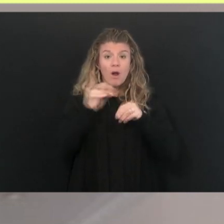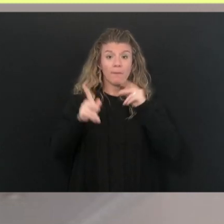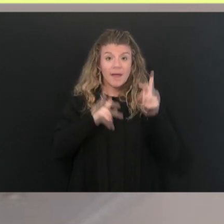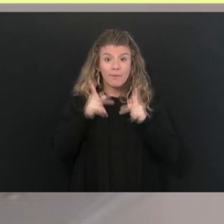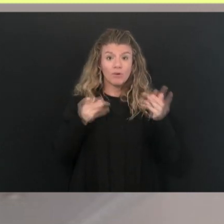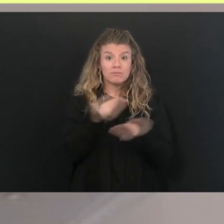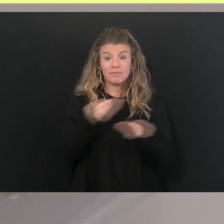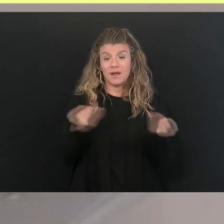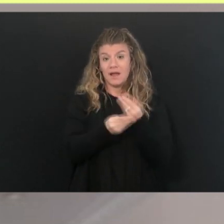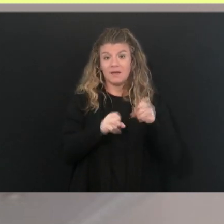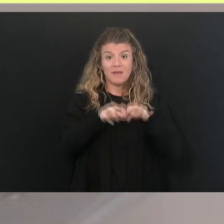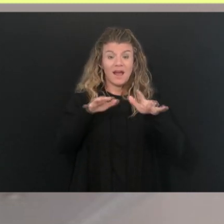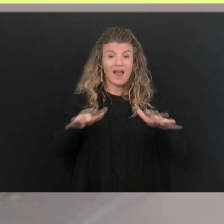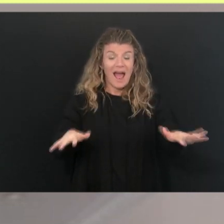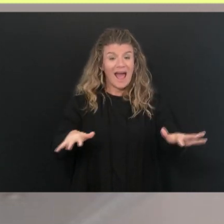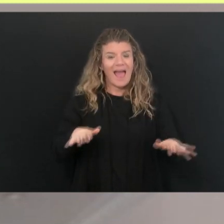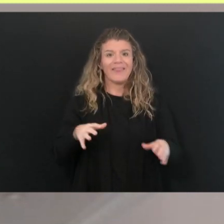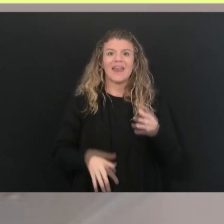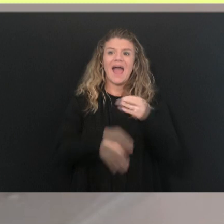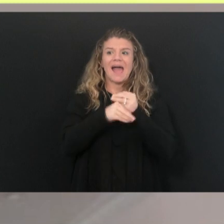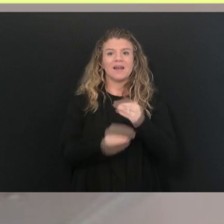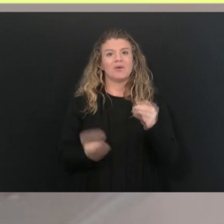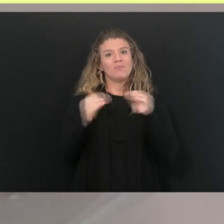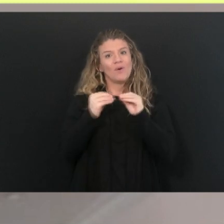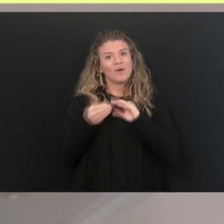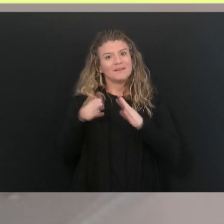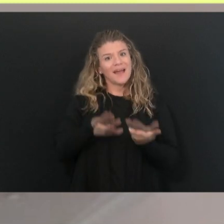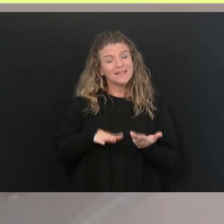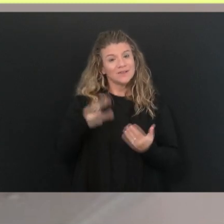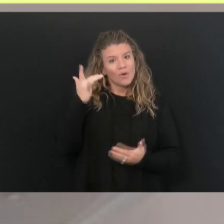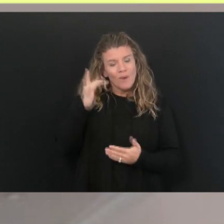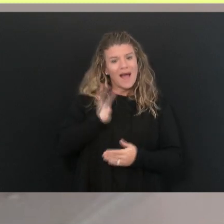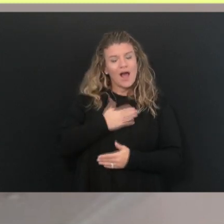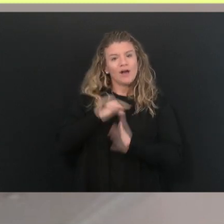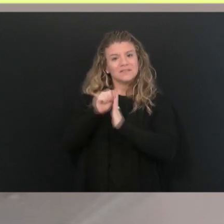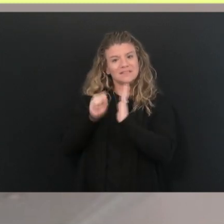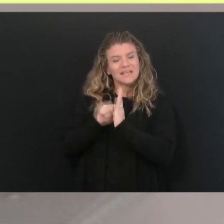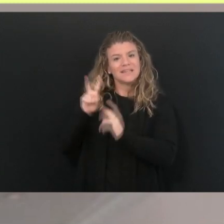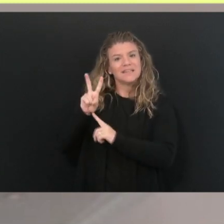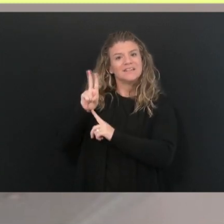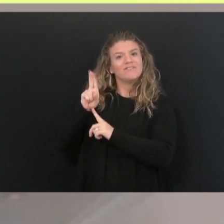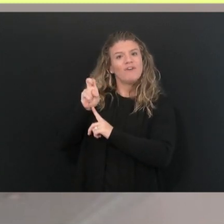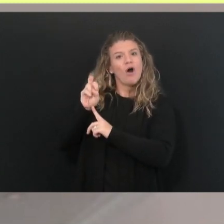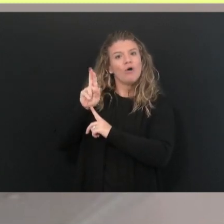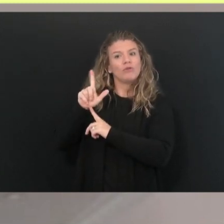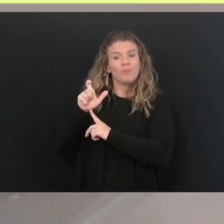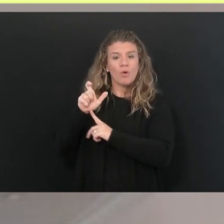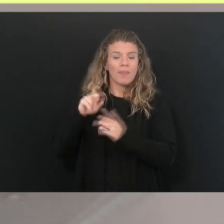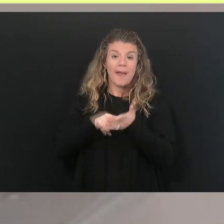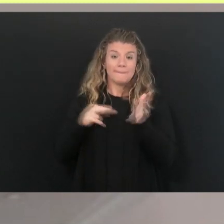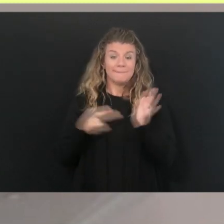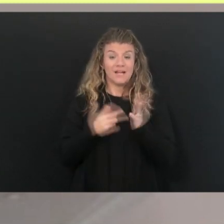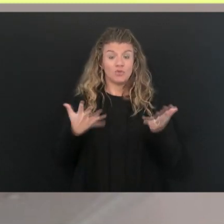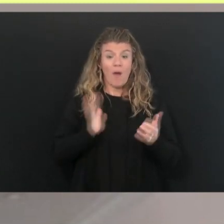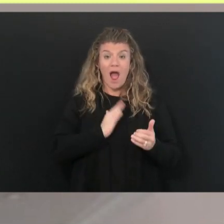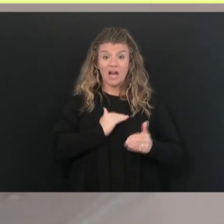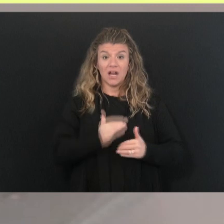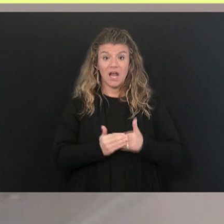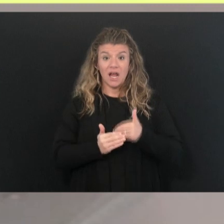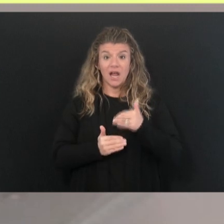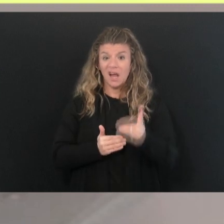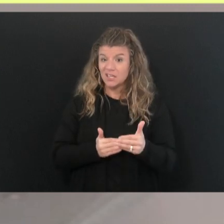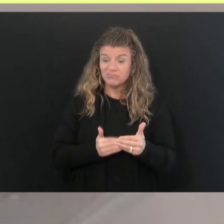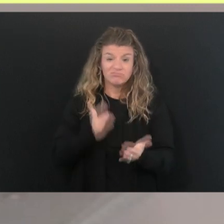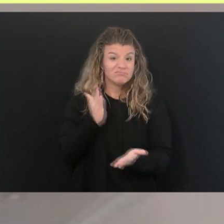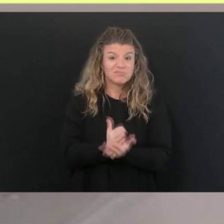since West Virginia is such a vulnerable state, and we will have to take steps backwards, or stop, or even get off